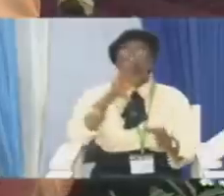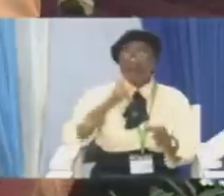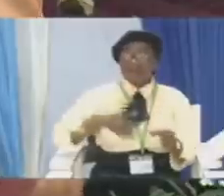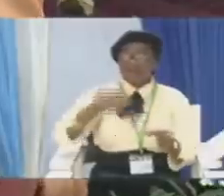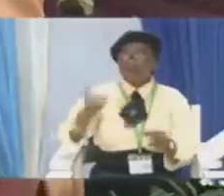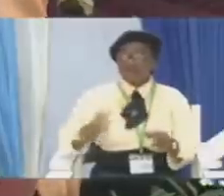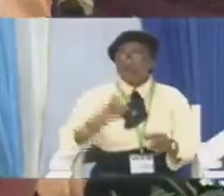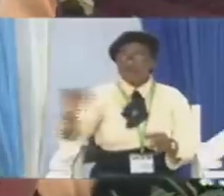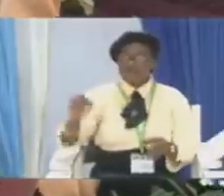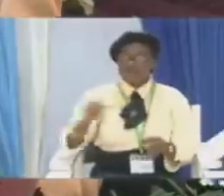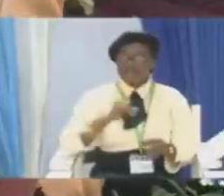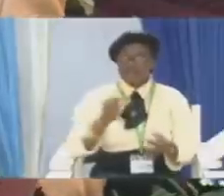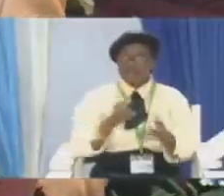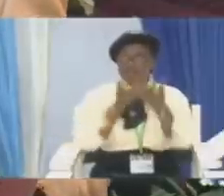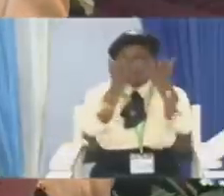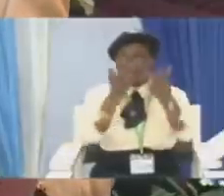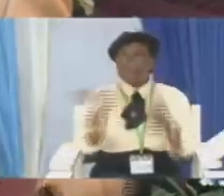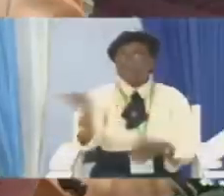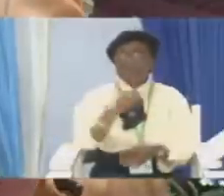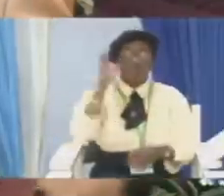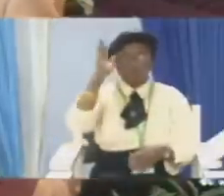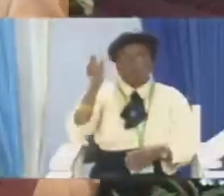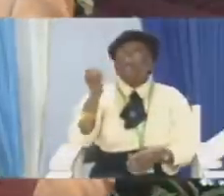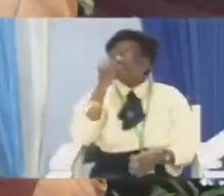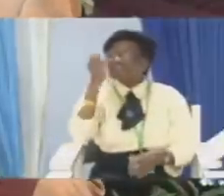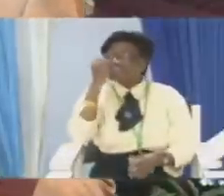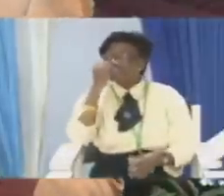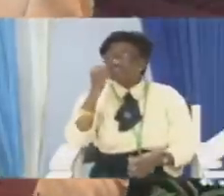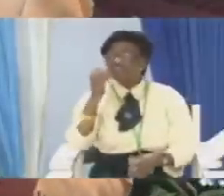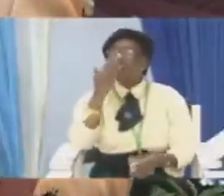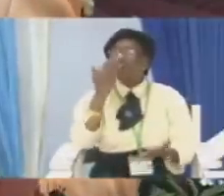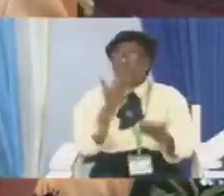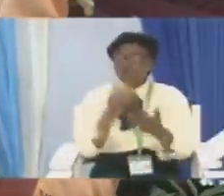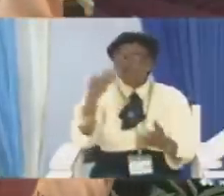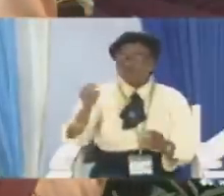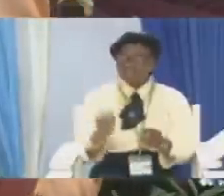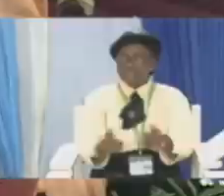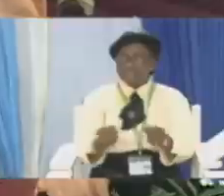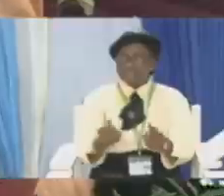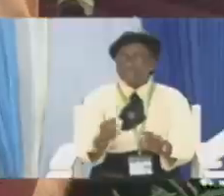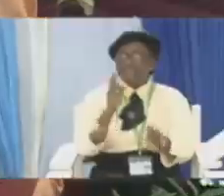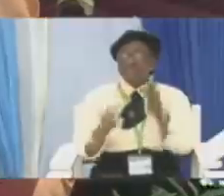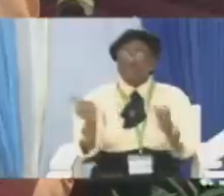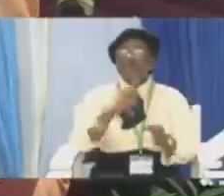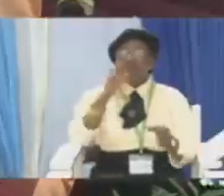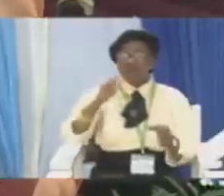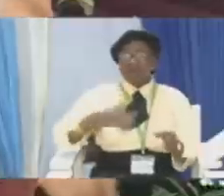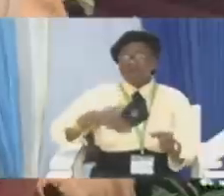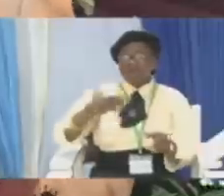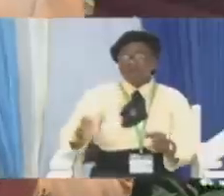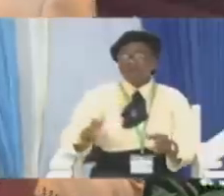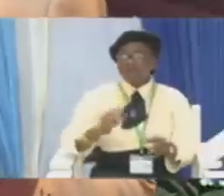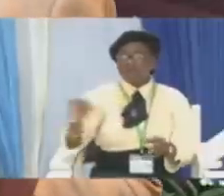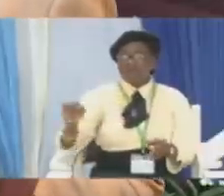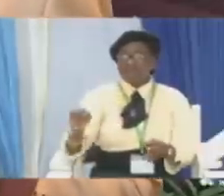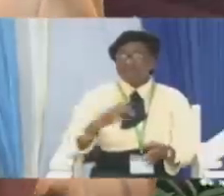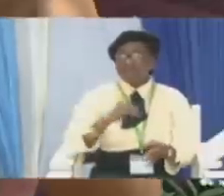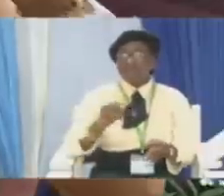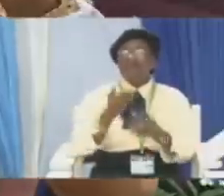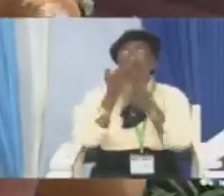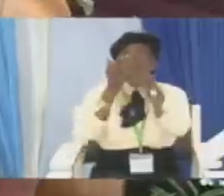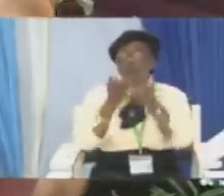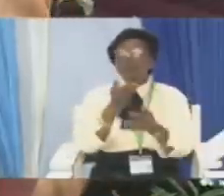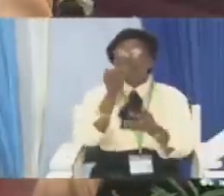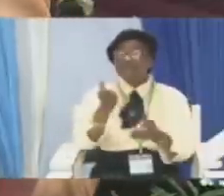obedient, ye shall eat the good of the land. If you are willing and obedient. But if you refuse